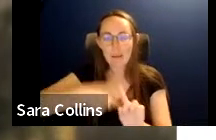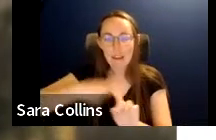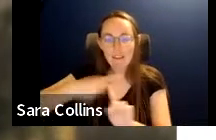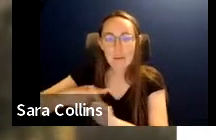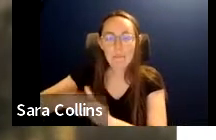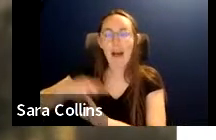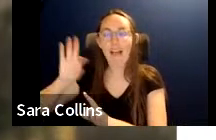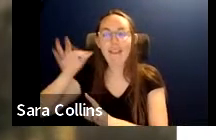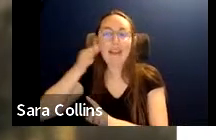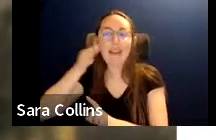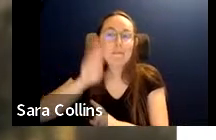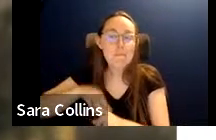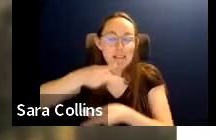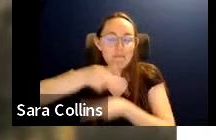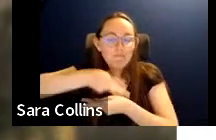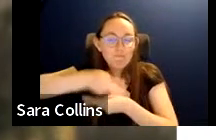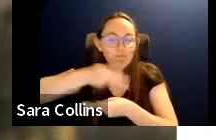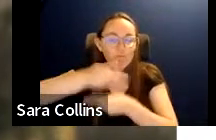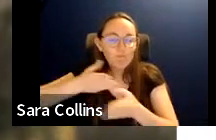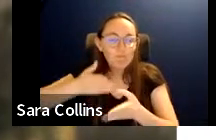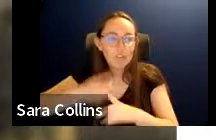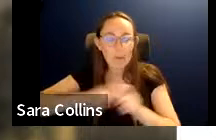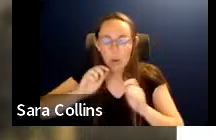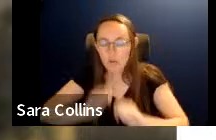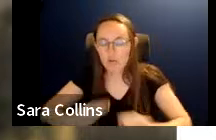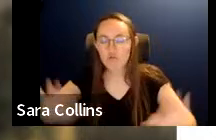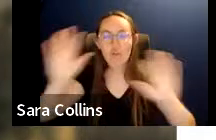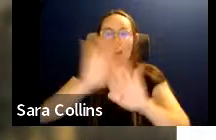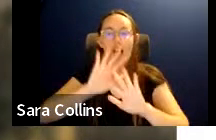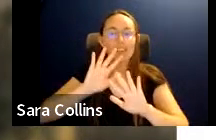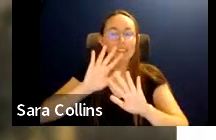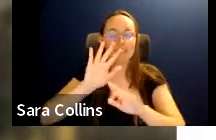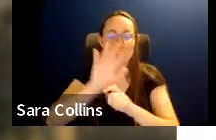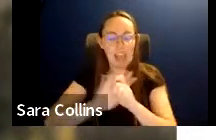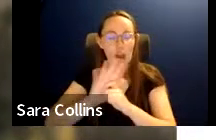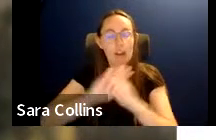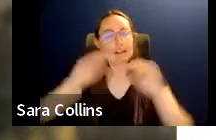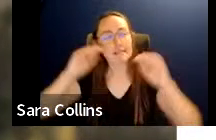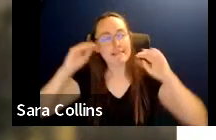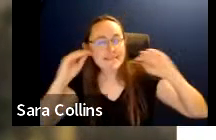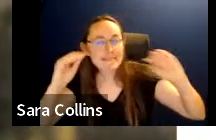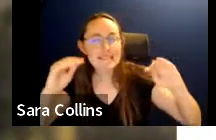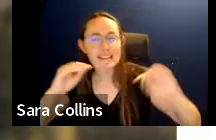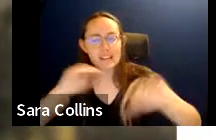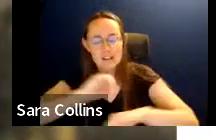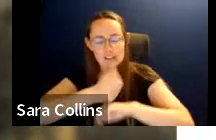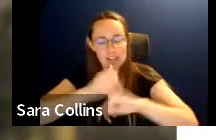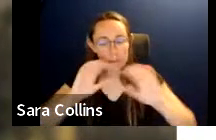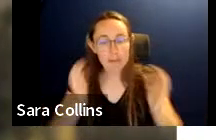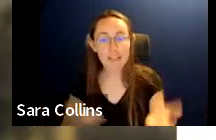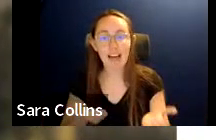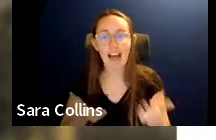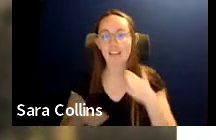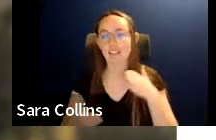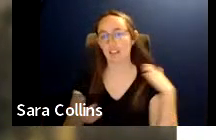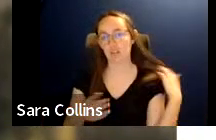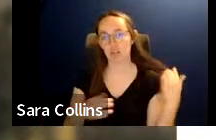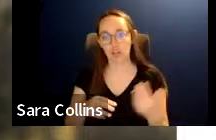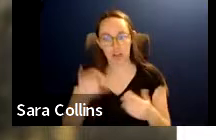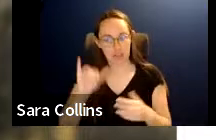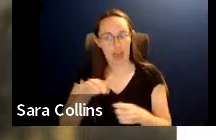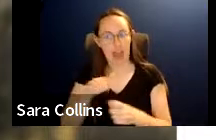the area, do teaching and have classes. But it then becomes something where, in the milieu and in the